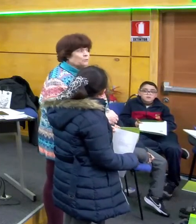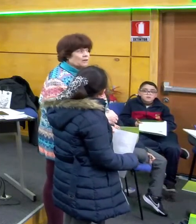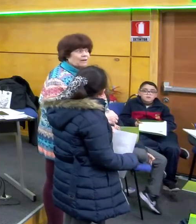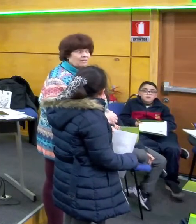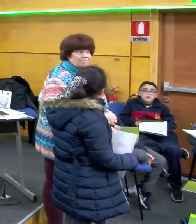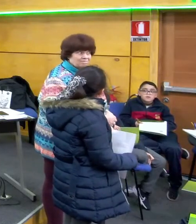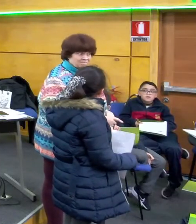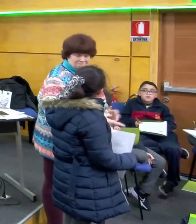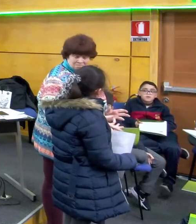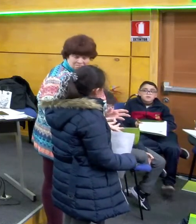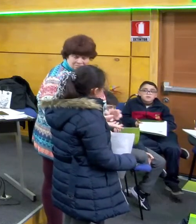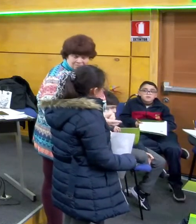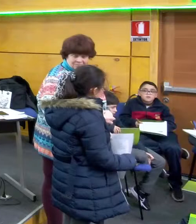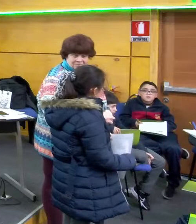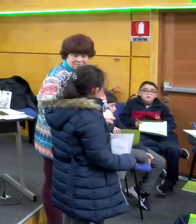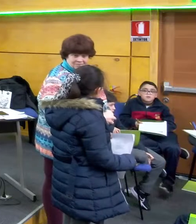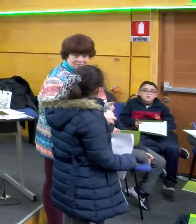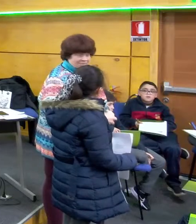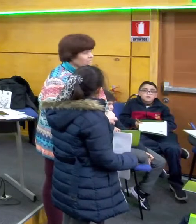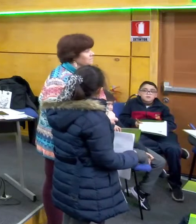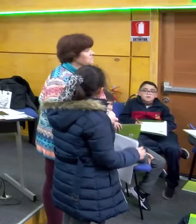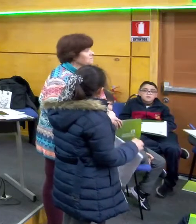she can work on?